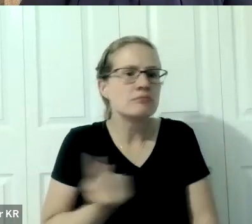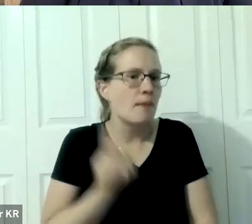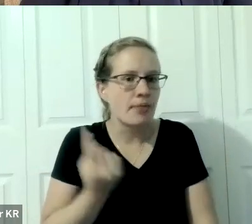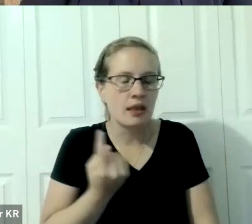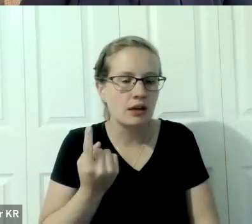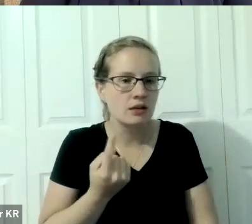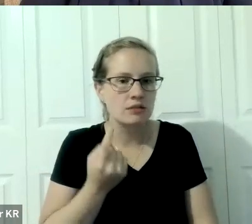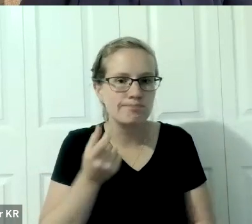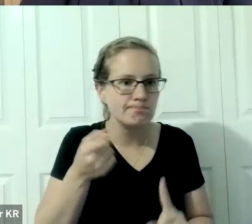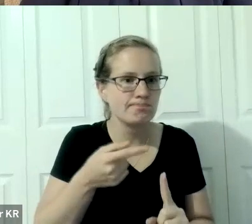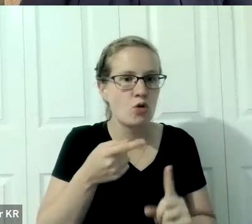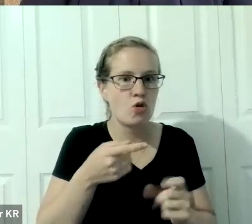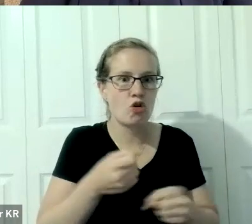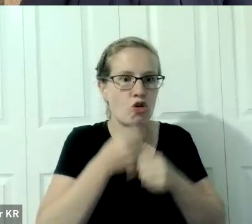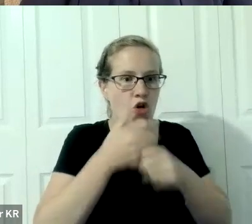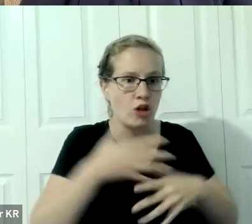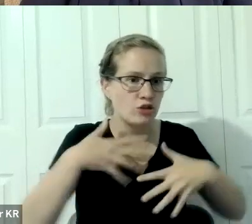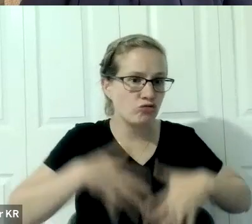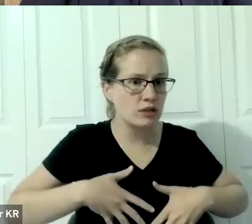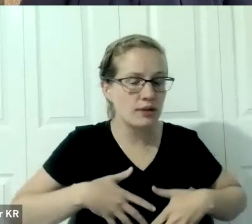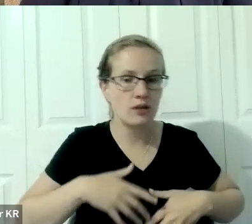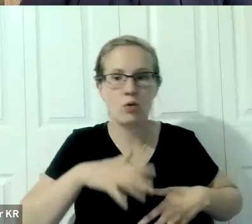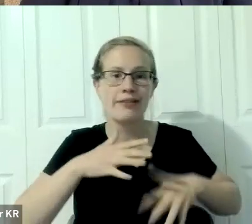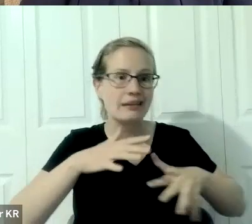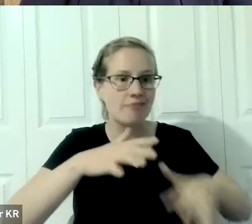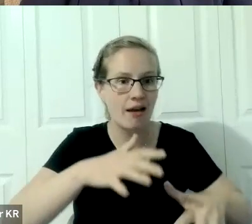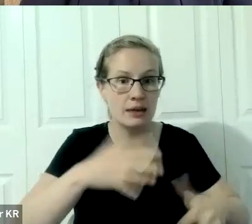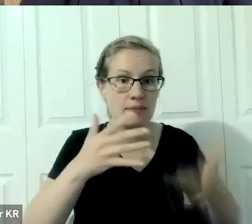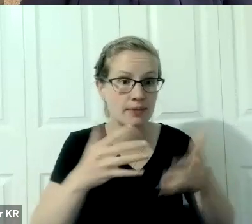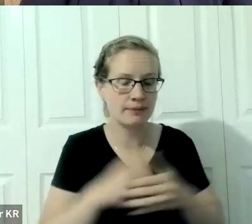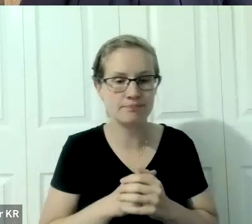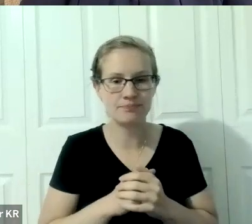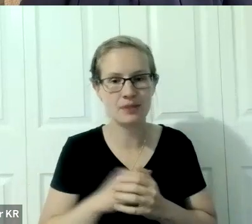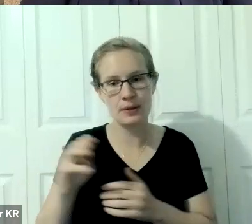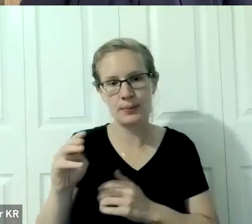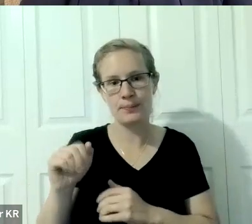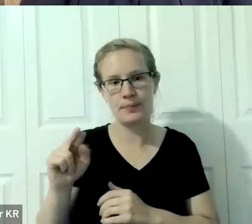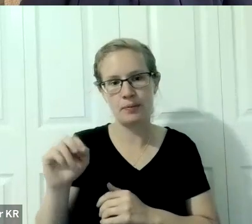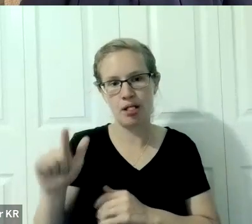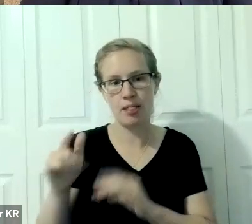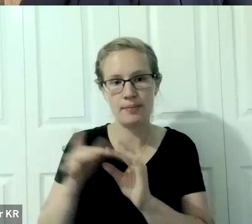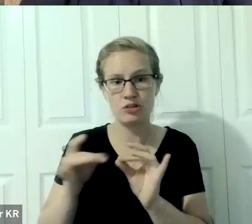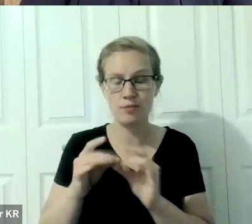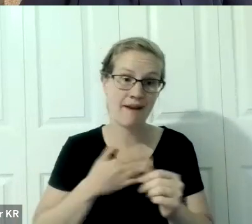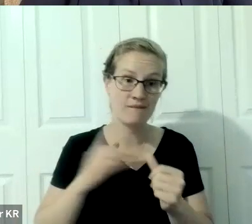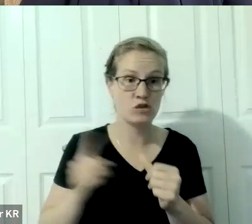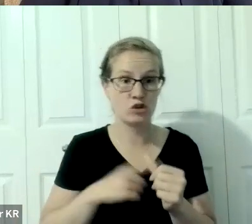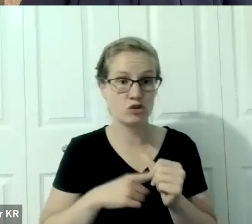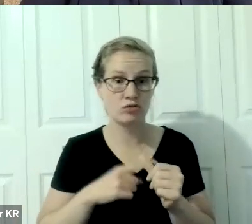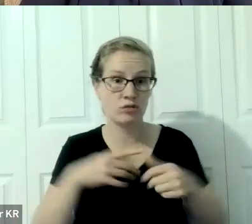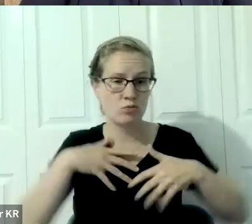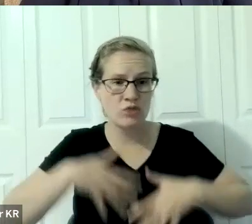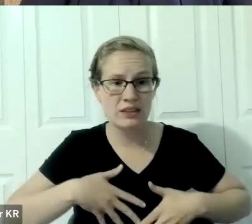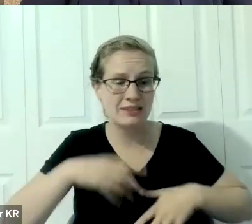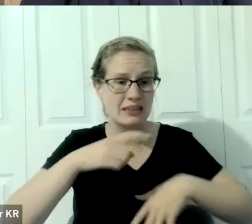have triggered this depression or this anxiety. Kind of like what Maribel was talking, my first real depressive